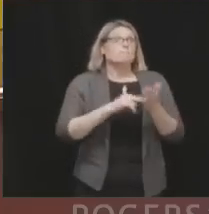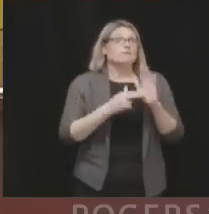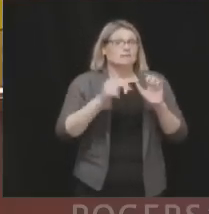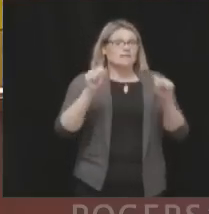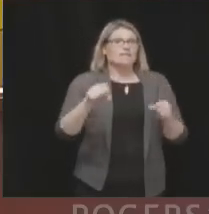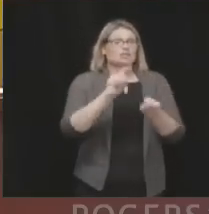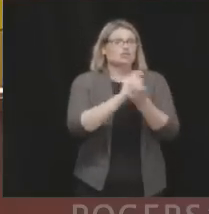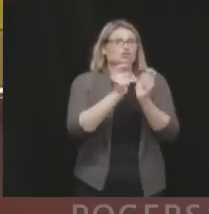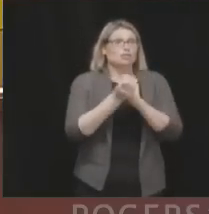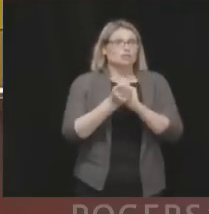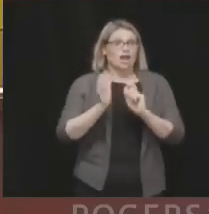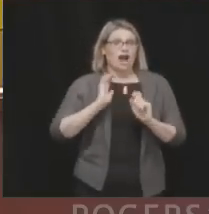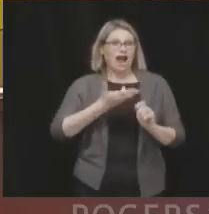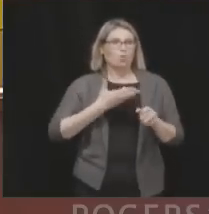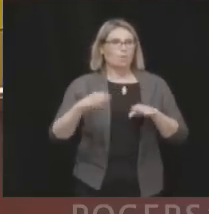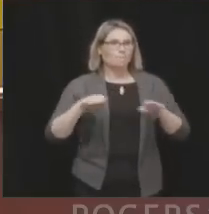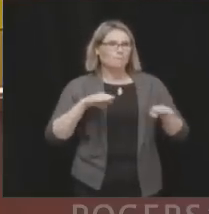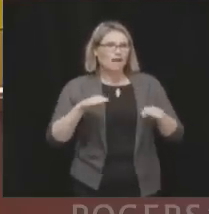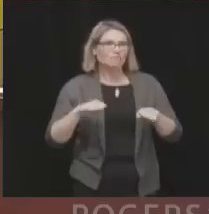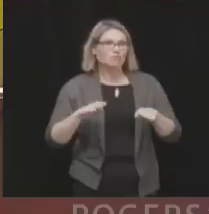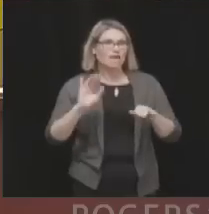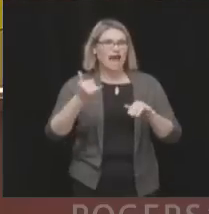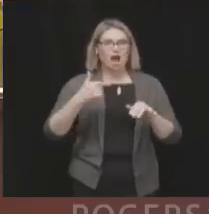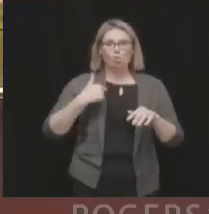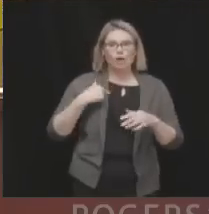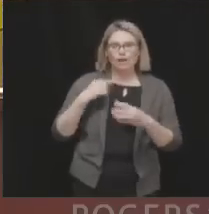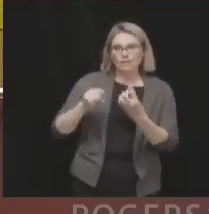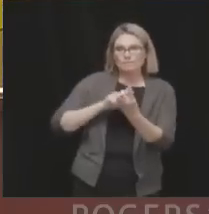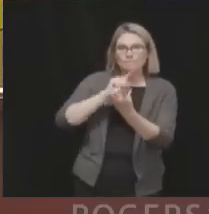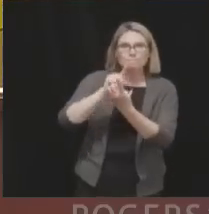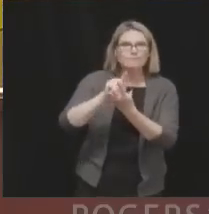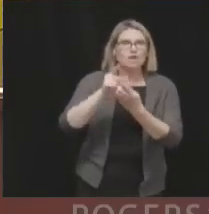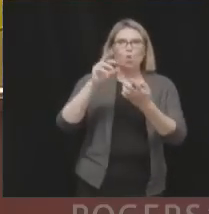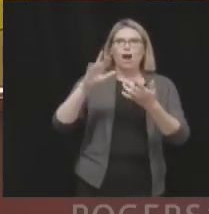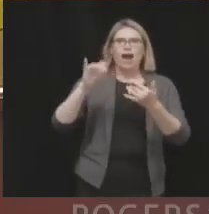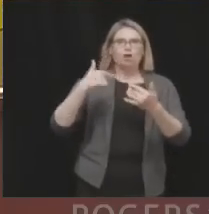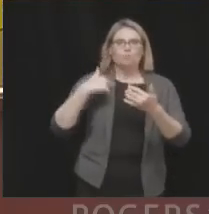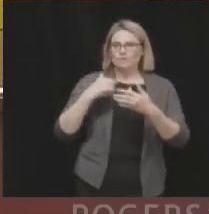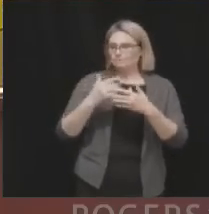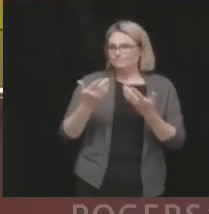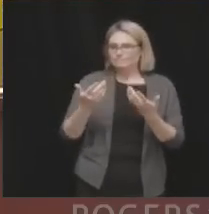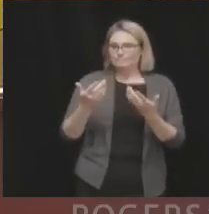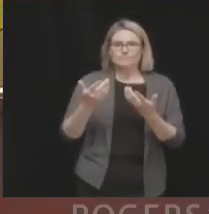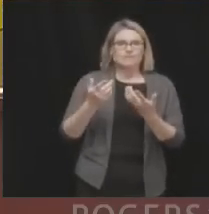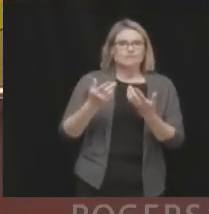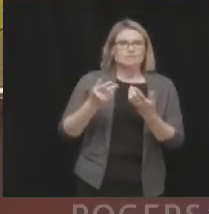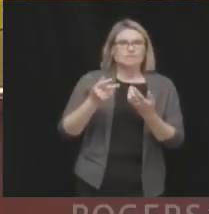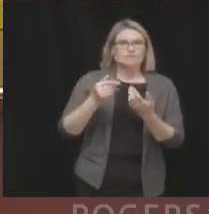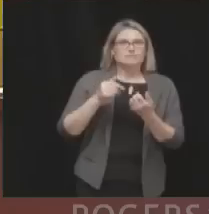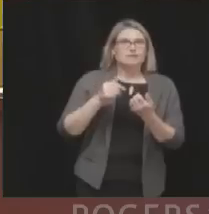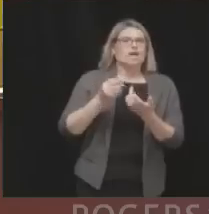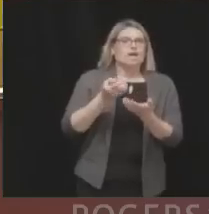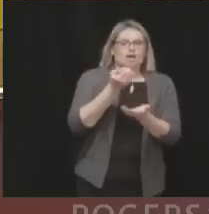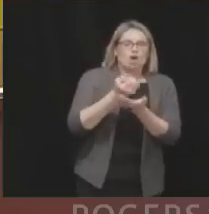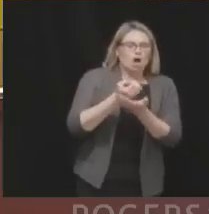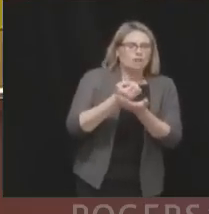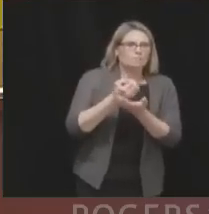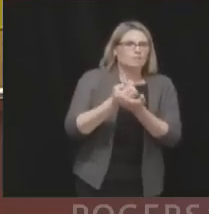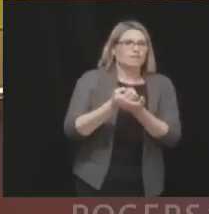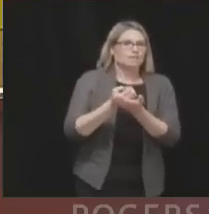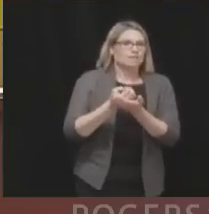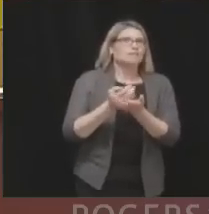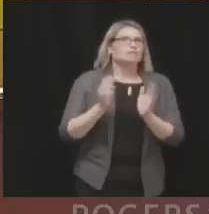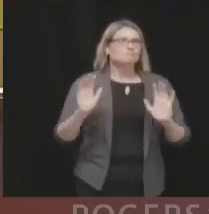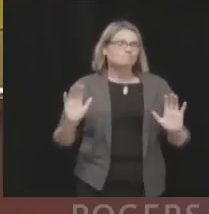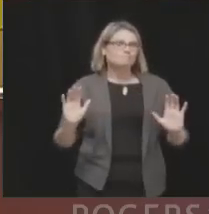around protecting vulnerable populations, as we have had in our COVID-19 meetings many discussions around around vulnerable populations